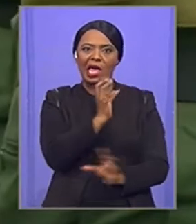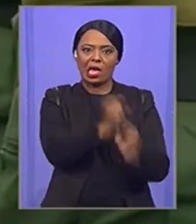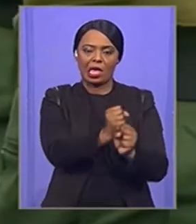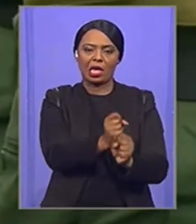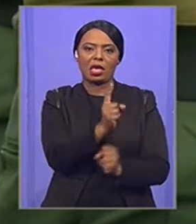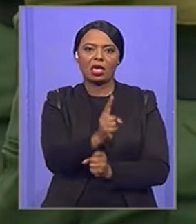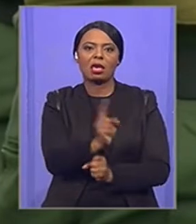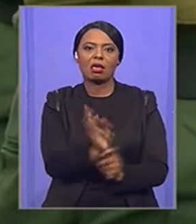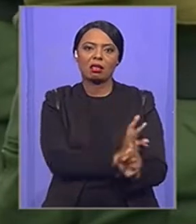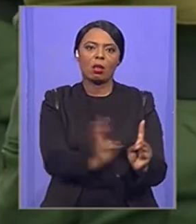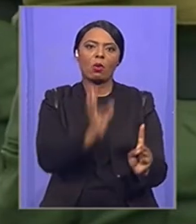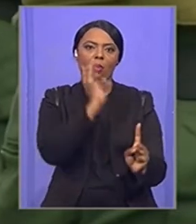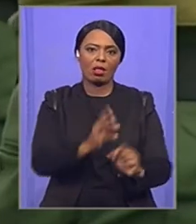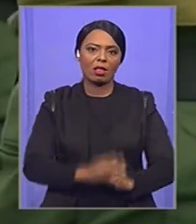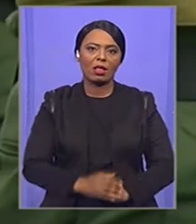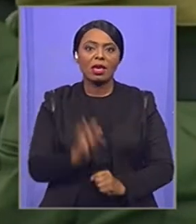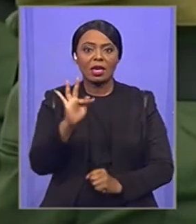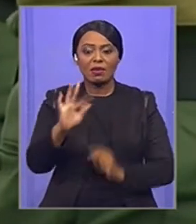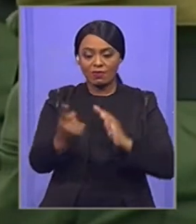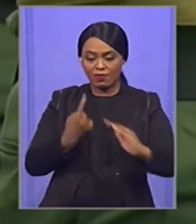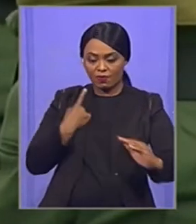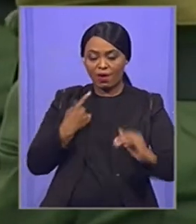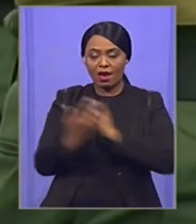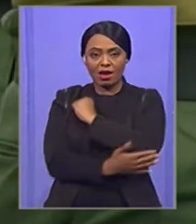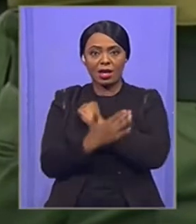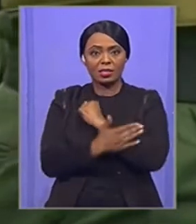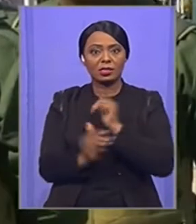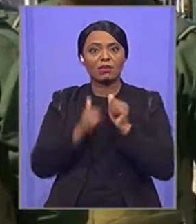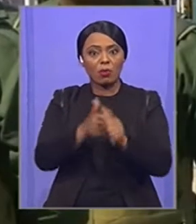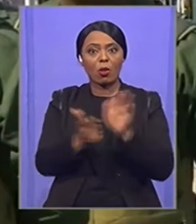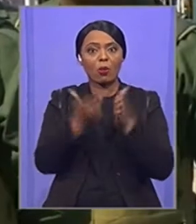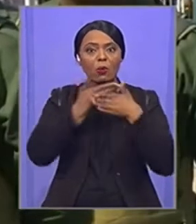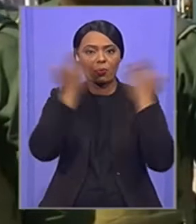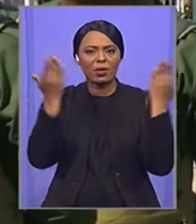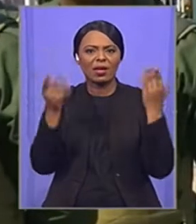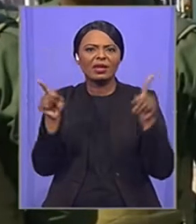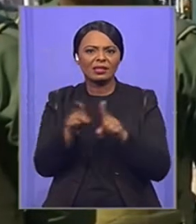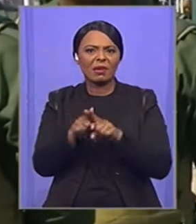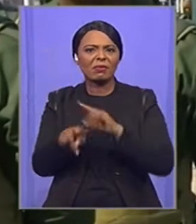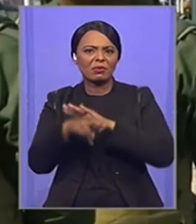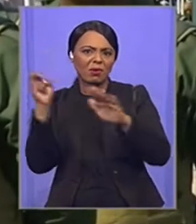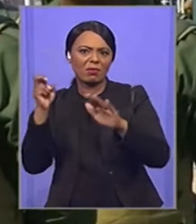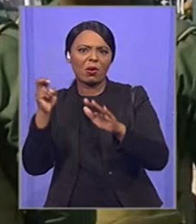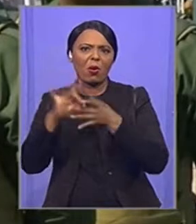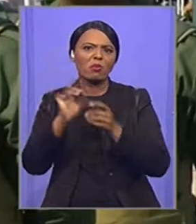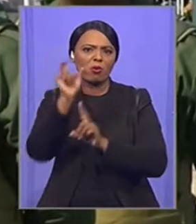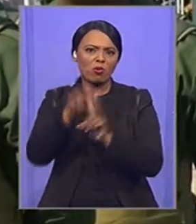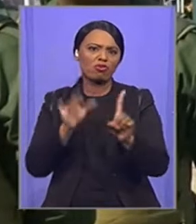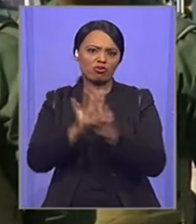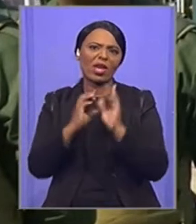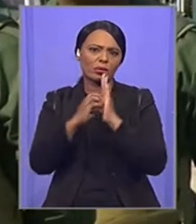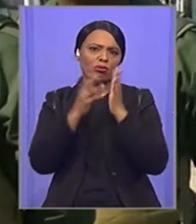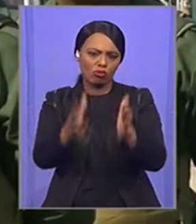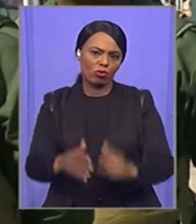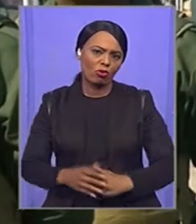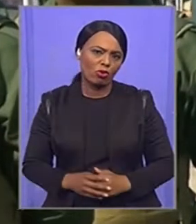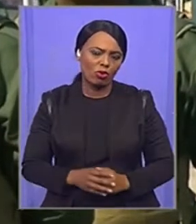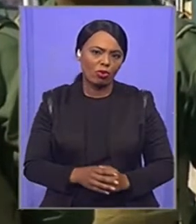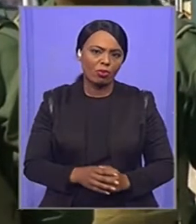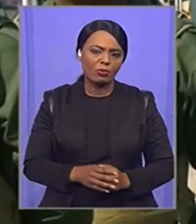tsena ka nageng ka moo go sego molaong go swana fela le go šwahlela motse wa motho ntle le tumelelo. It was an invasion of the